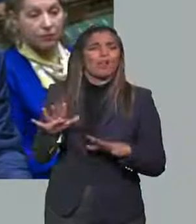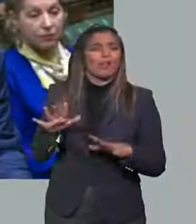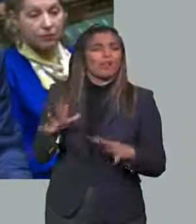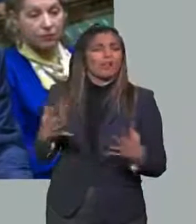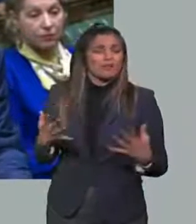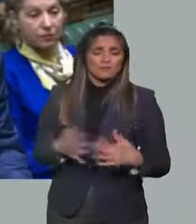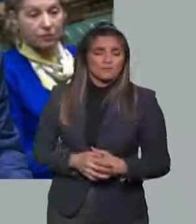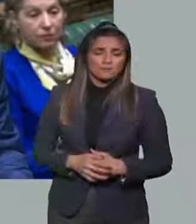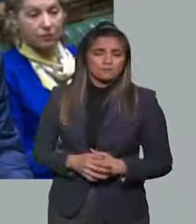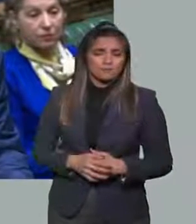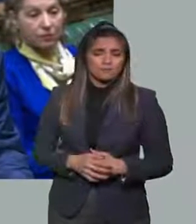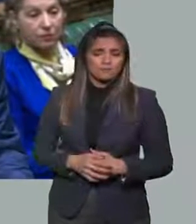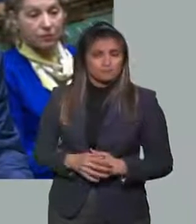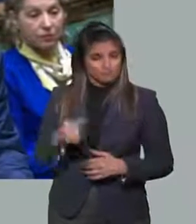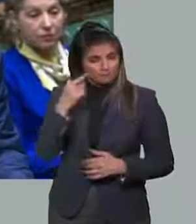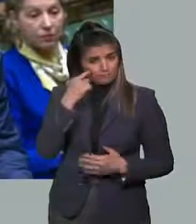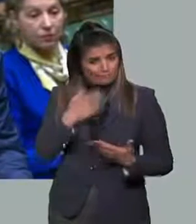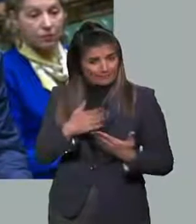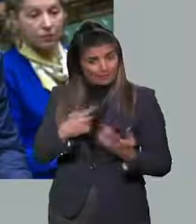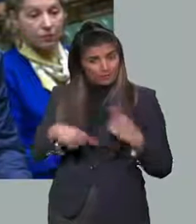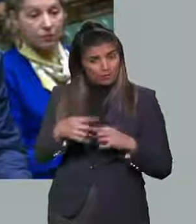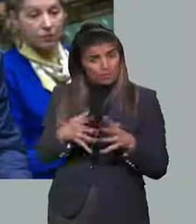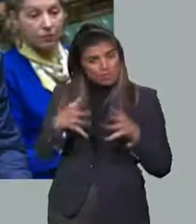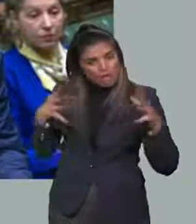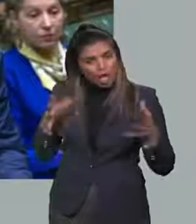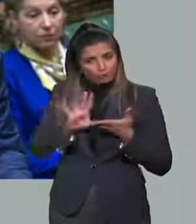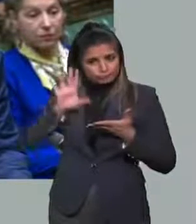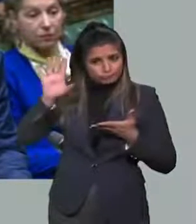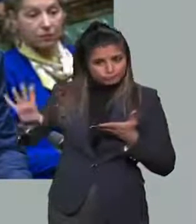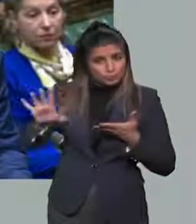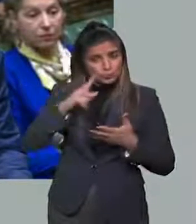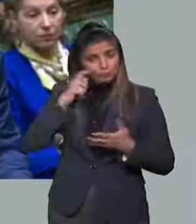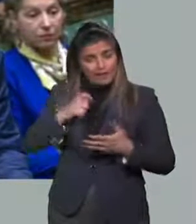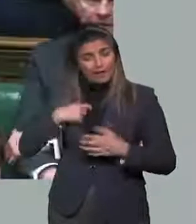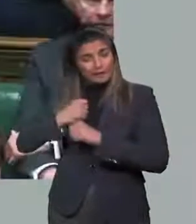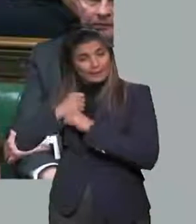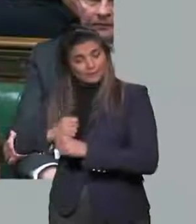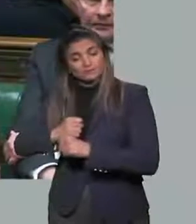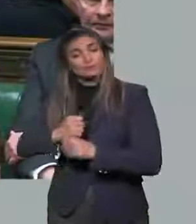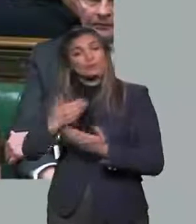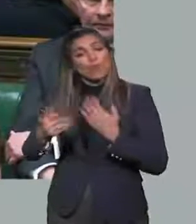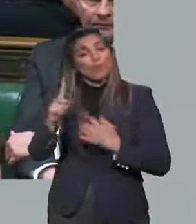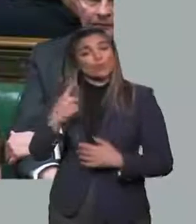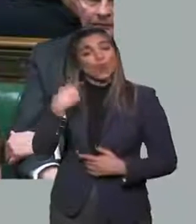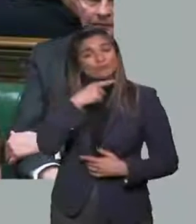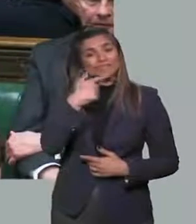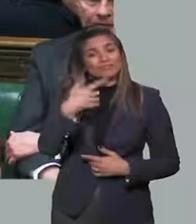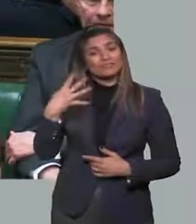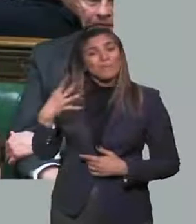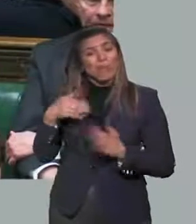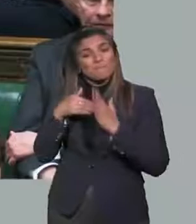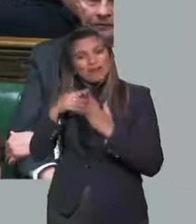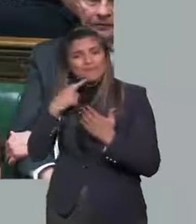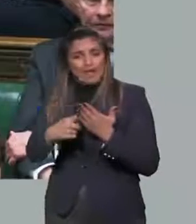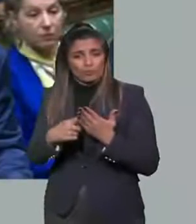think the second largest donor to Ukraine, we've committed a further £174 million in aid, bring our total to £400